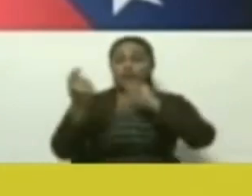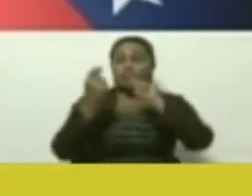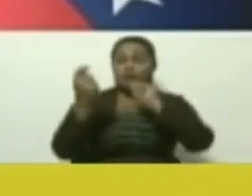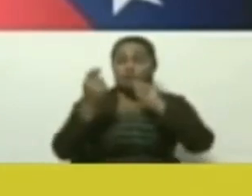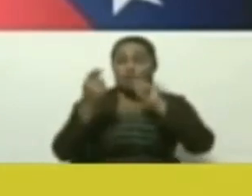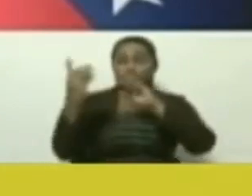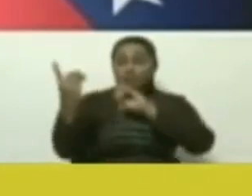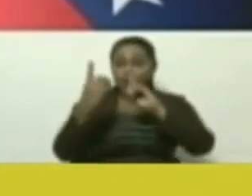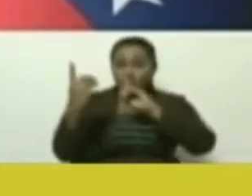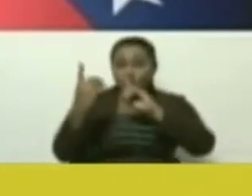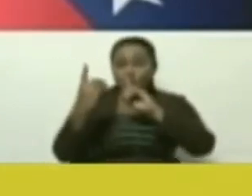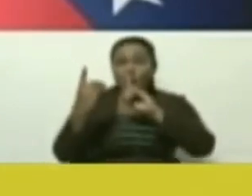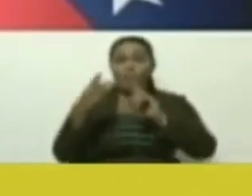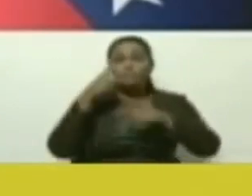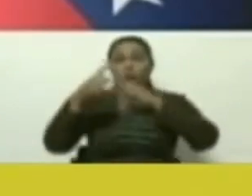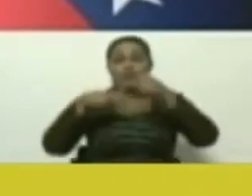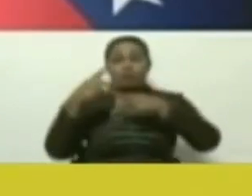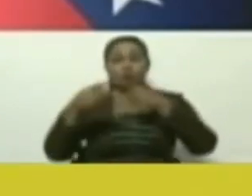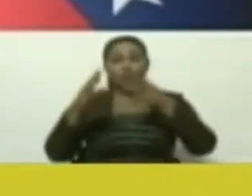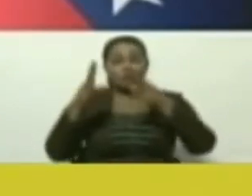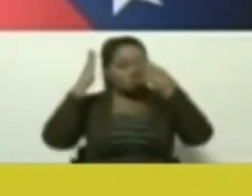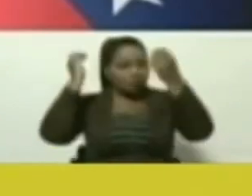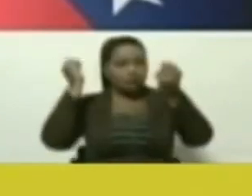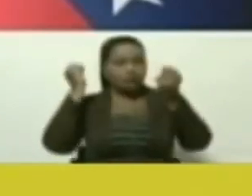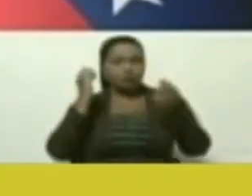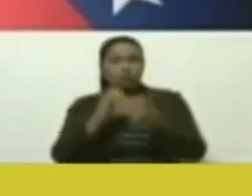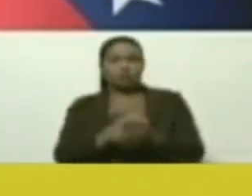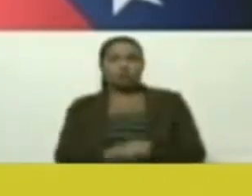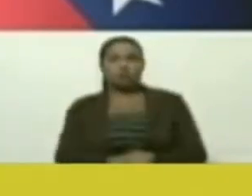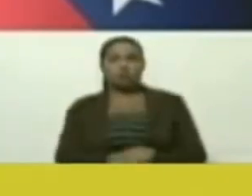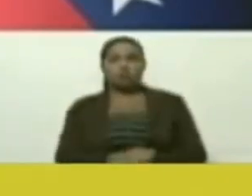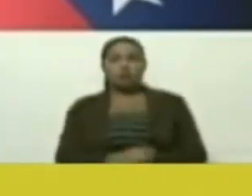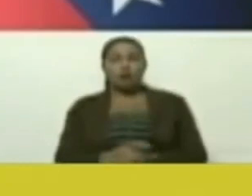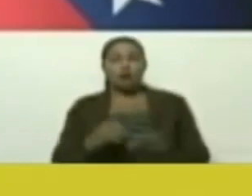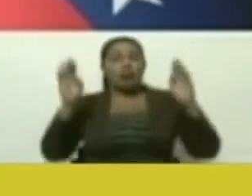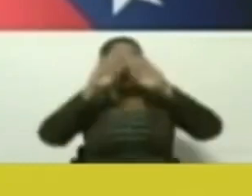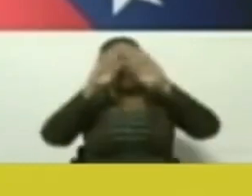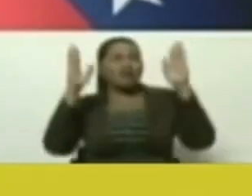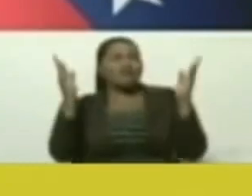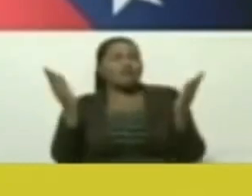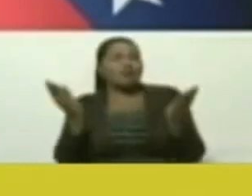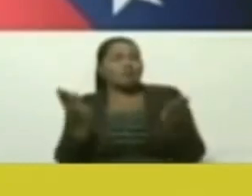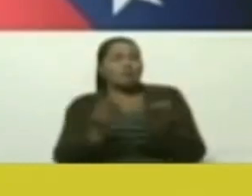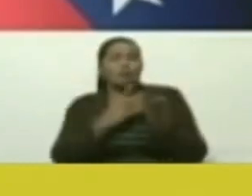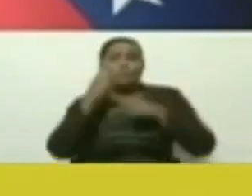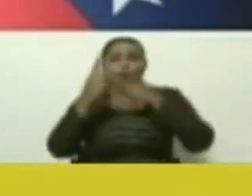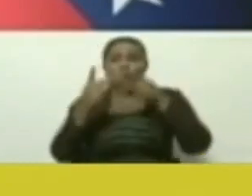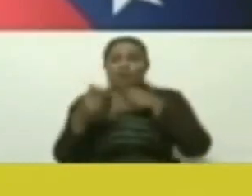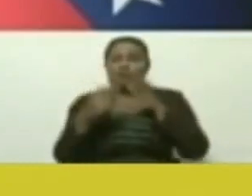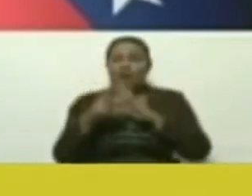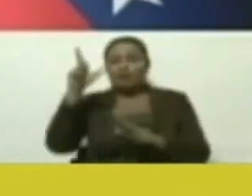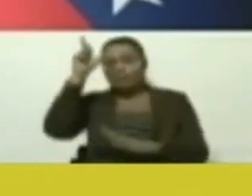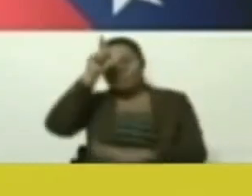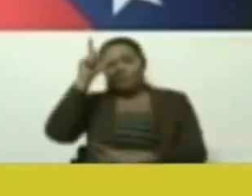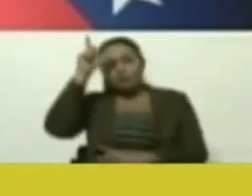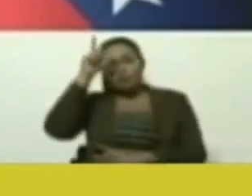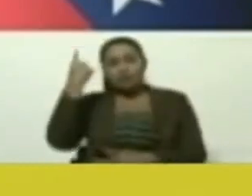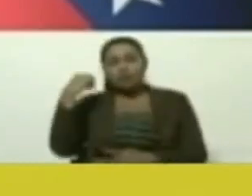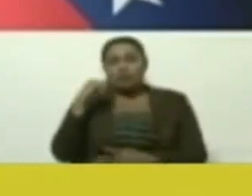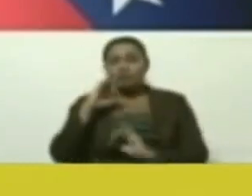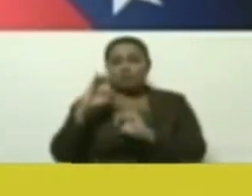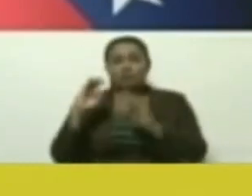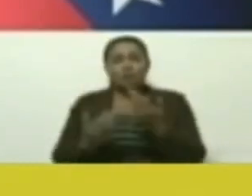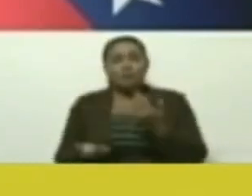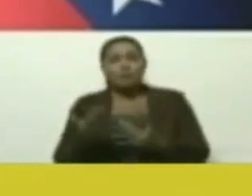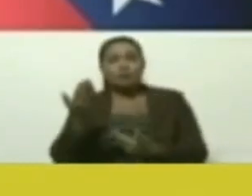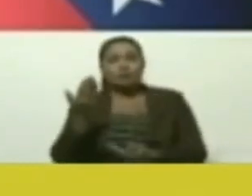of this political and diplomatic dialogue. So in the geopolitics in the world,